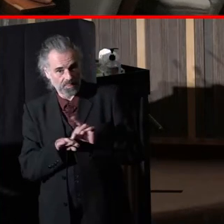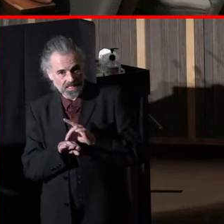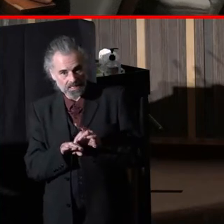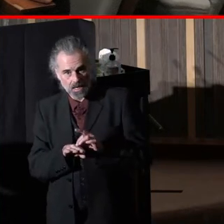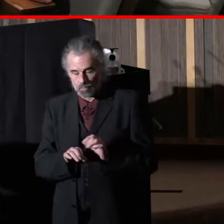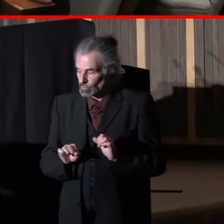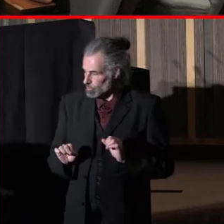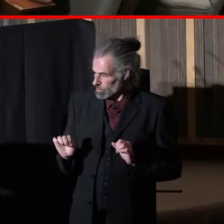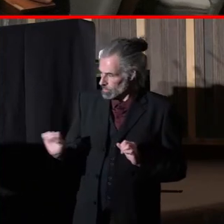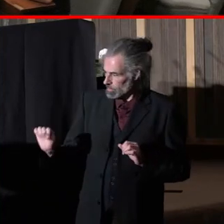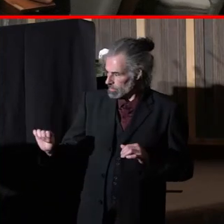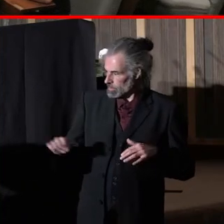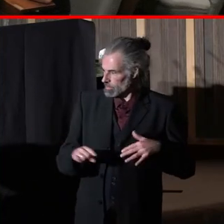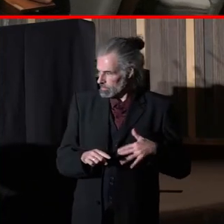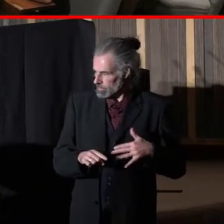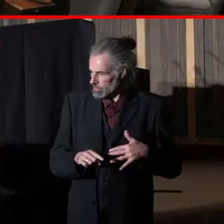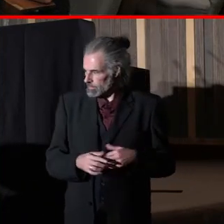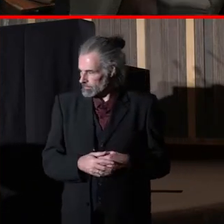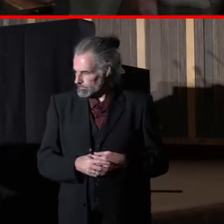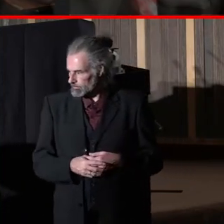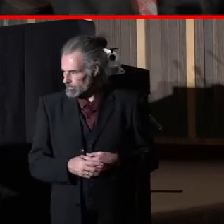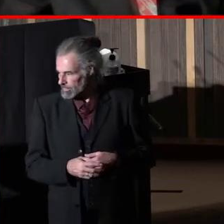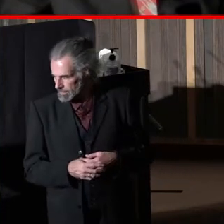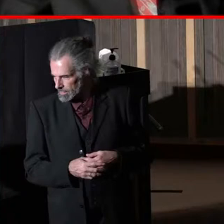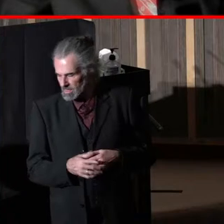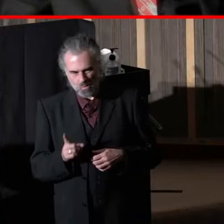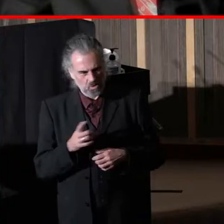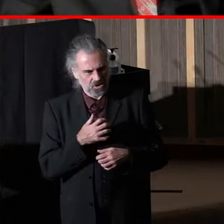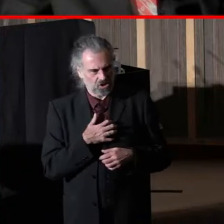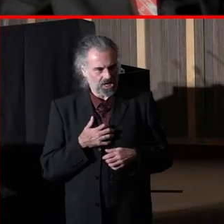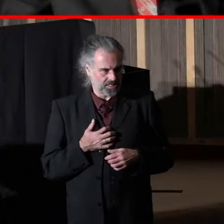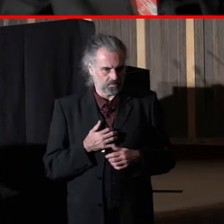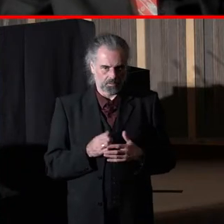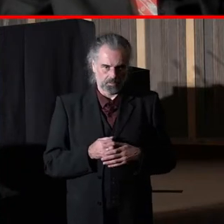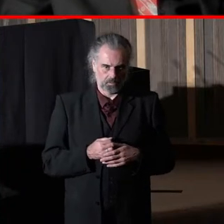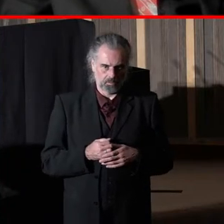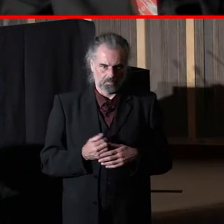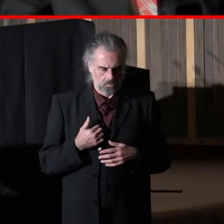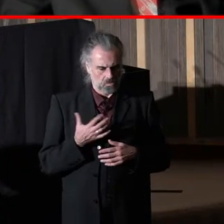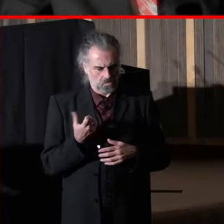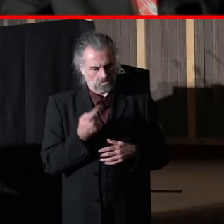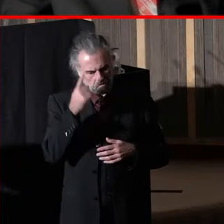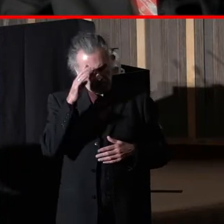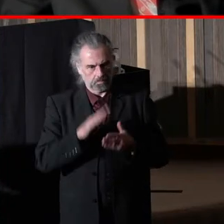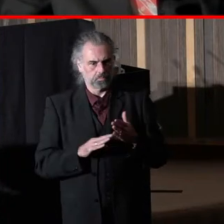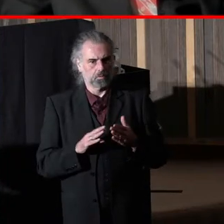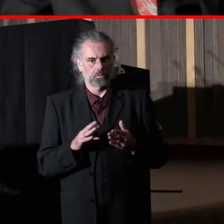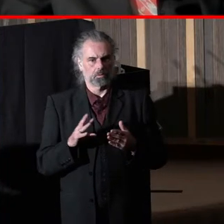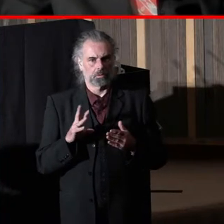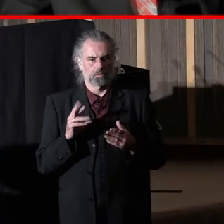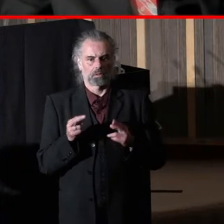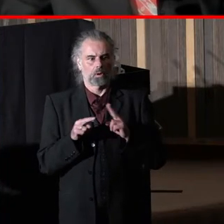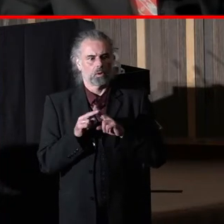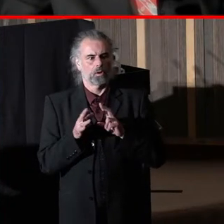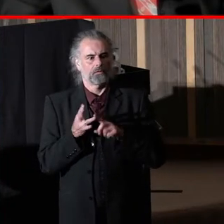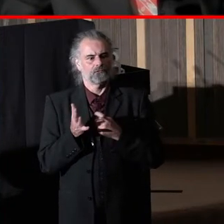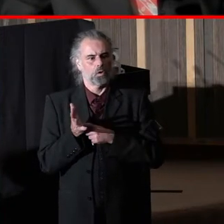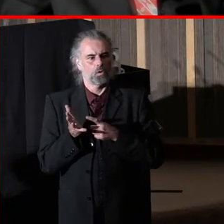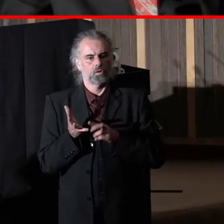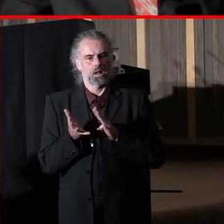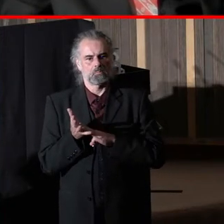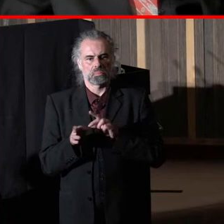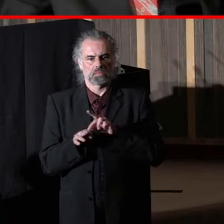that's your background. That is my background. What were the challenges? So I've had some experience with forum theatre before,